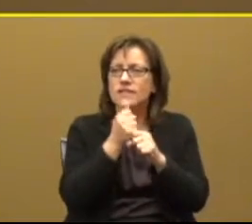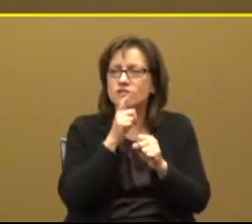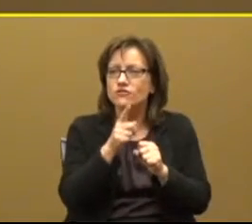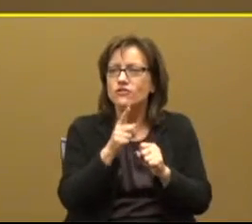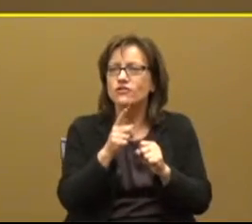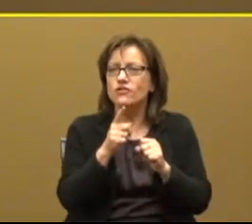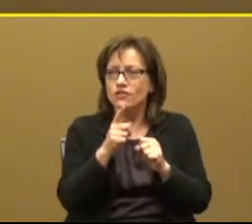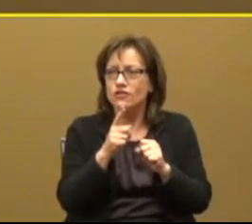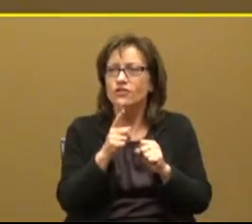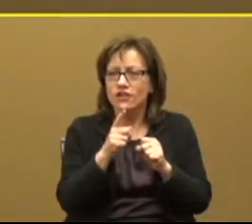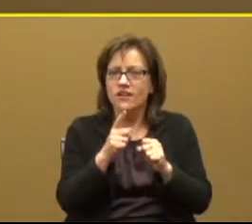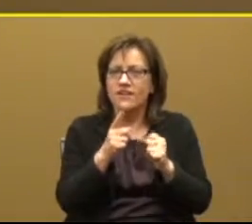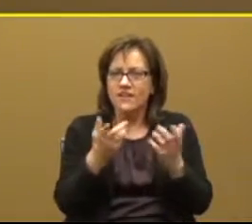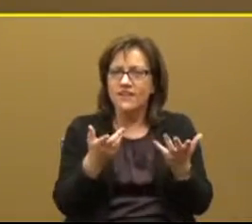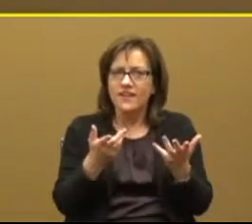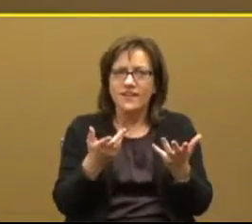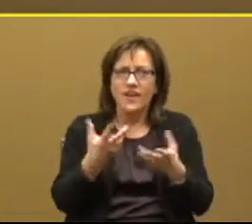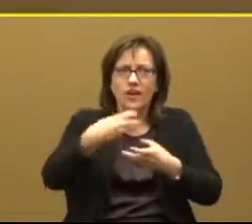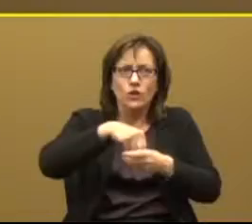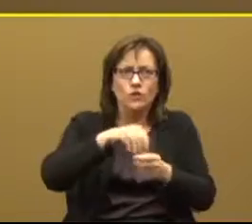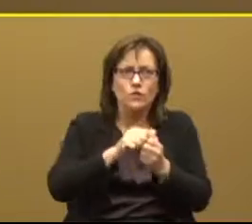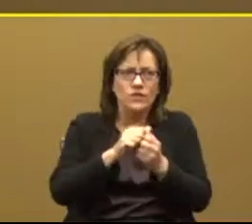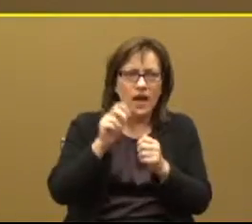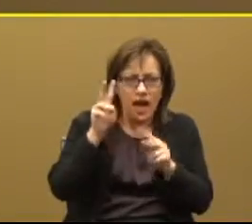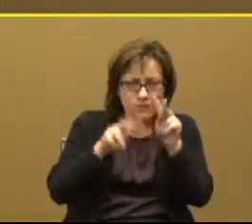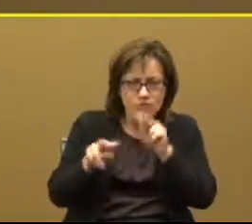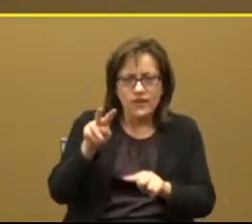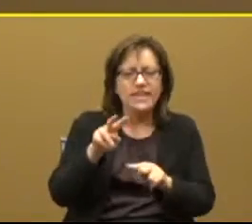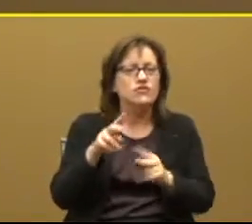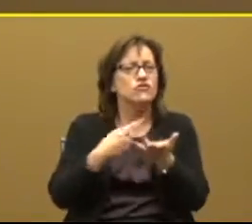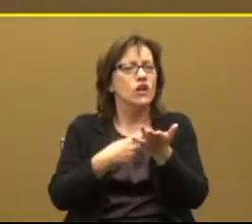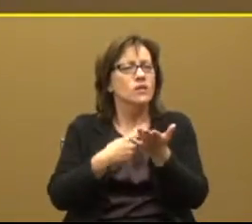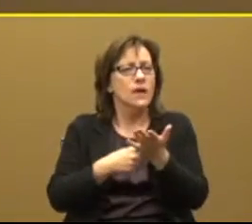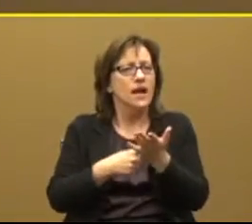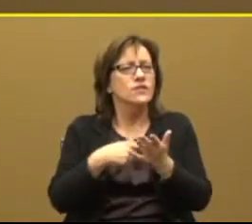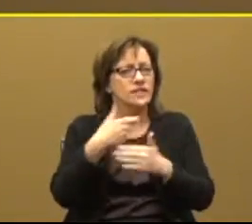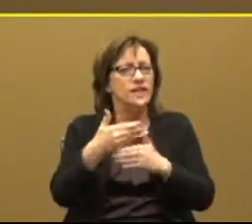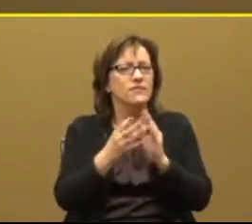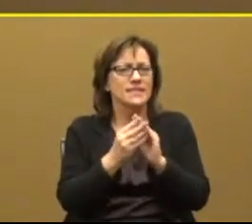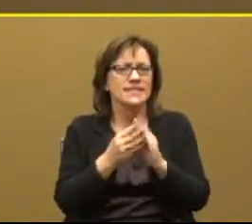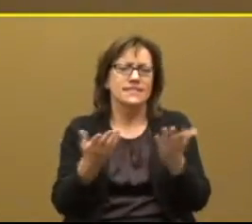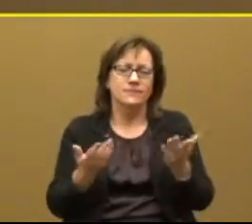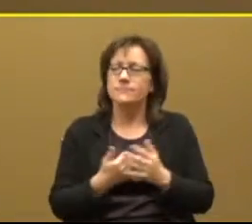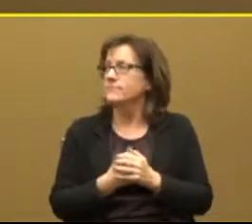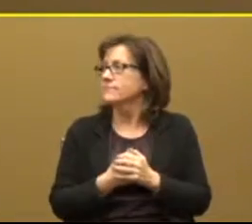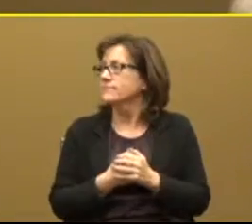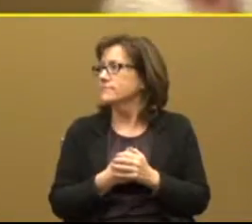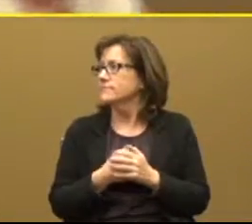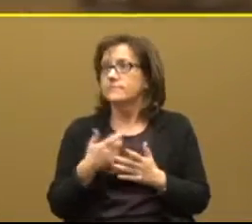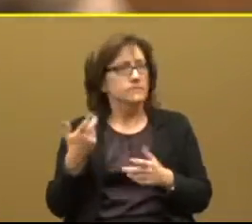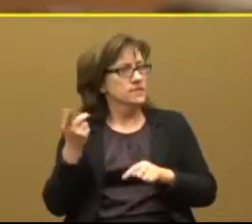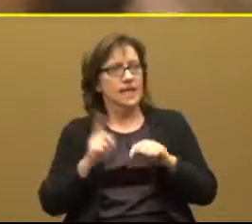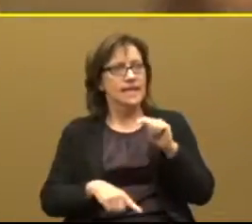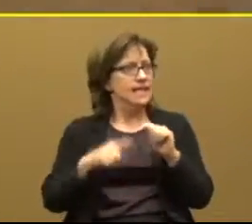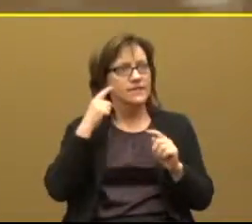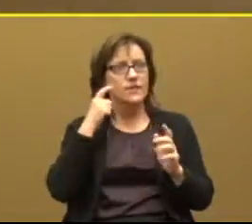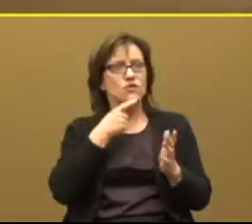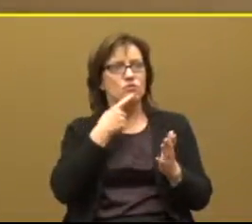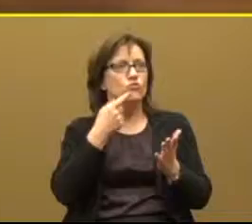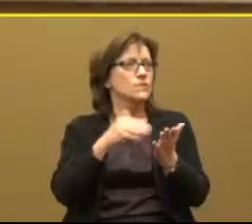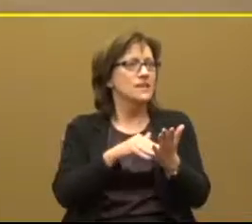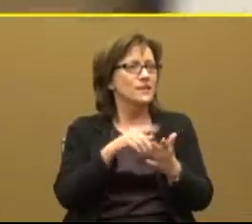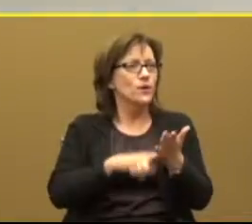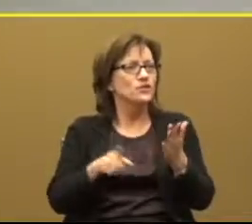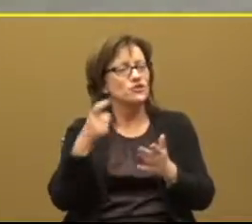in the observation and talk about it in the post-conference too. Okay, so I can't even repeat what she just said. A